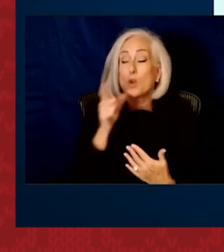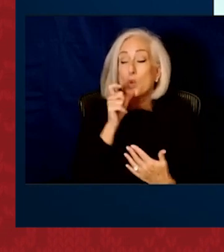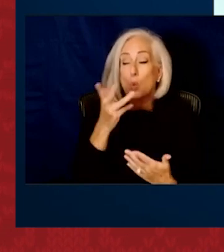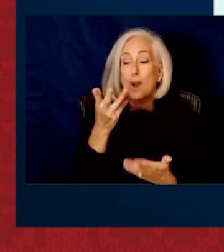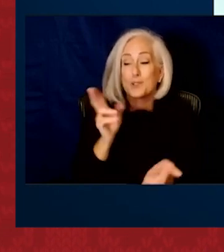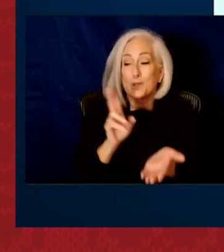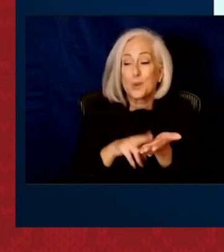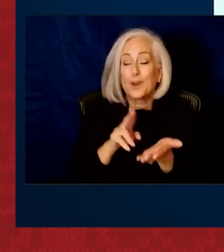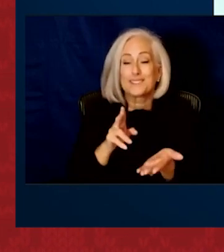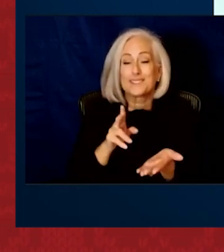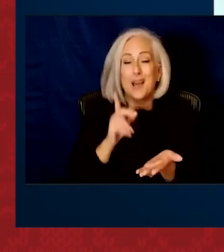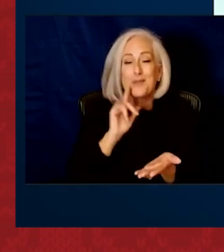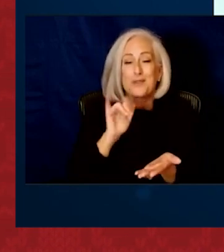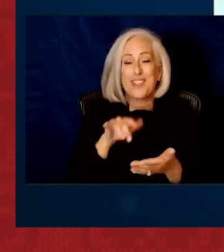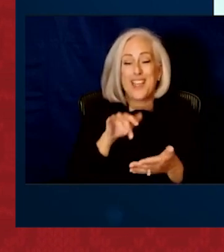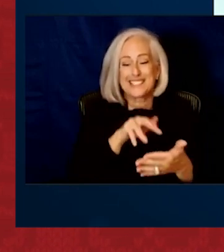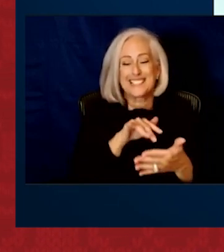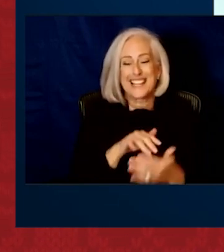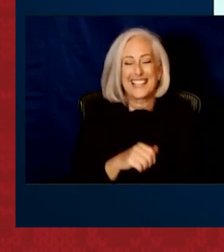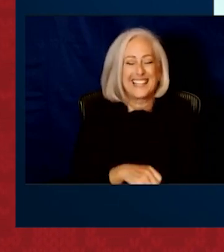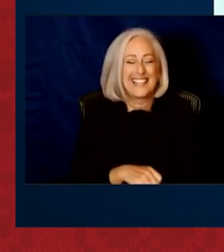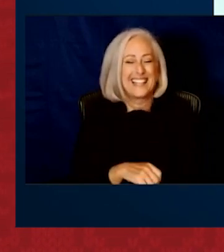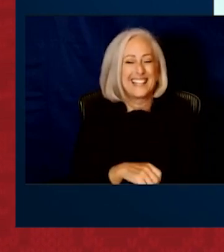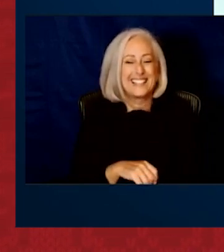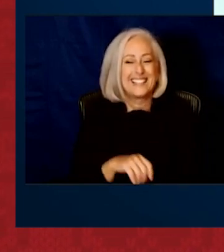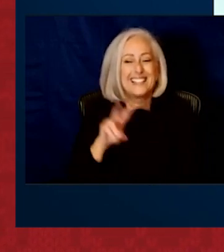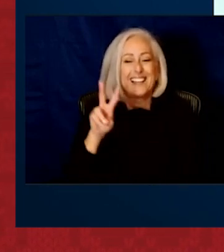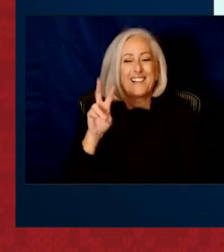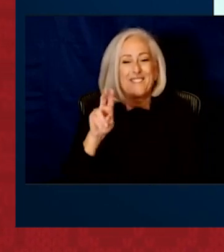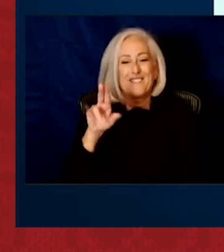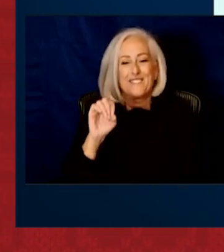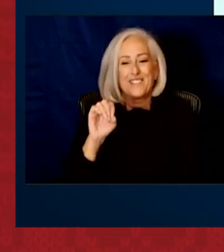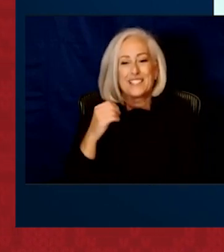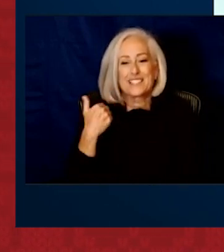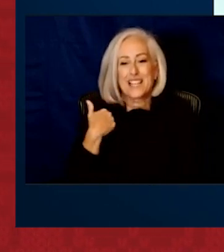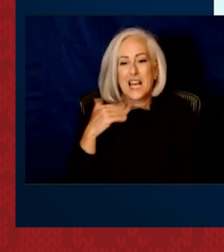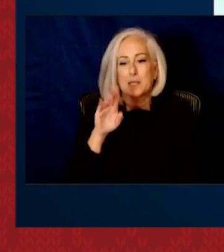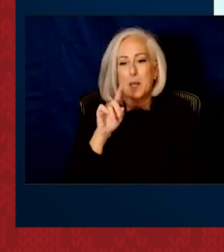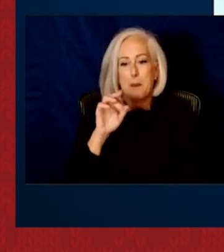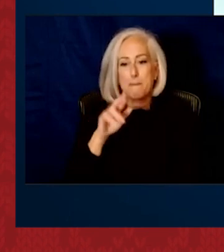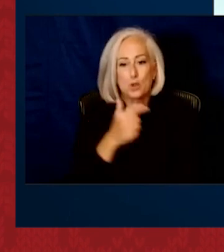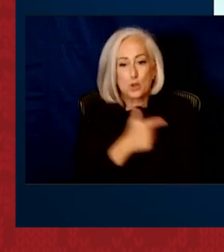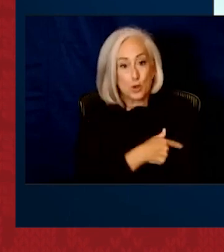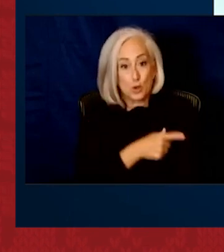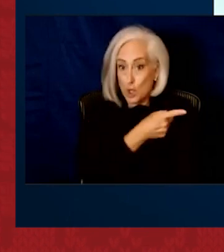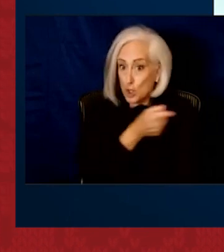enrollment. Vince actually has a booster question. Do you need a polio booster?